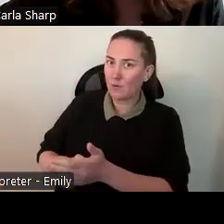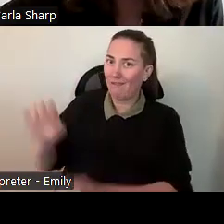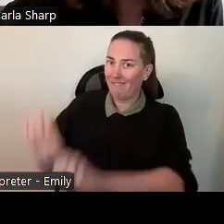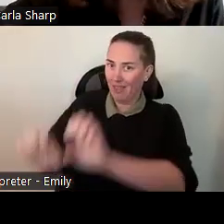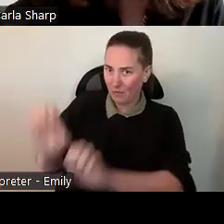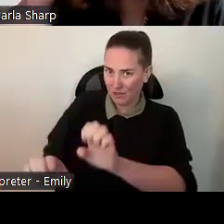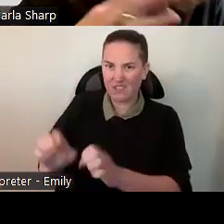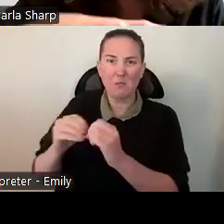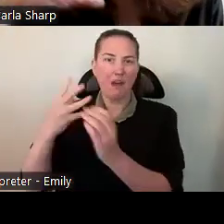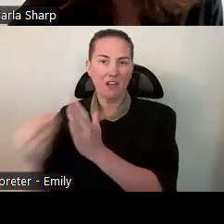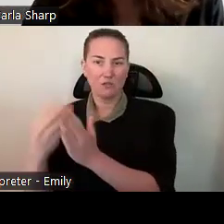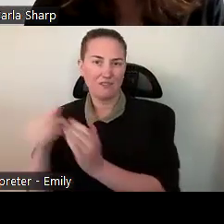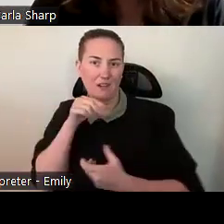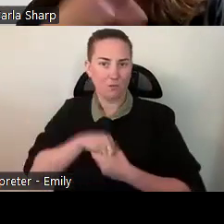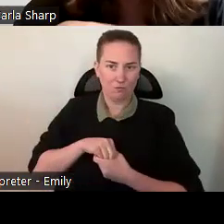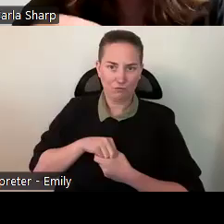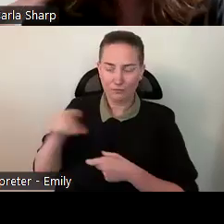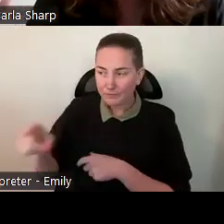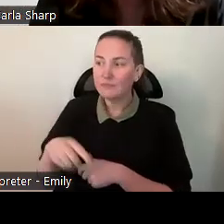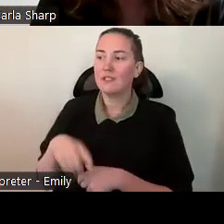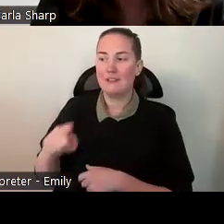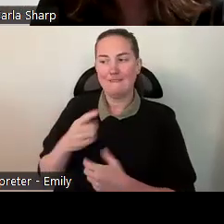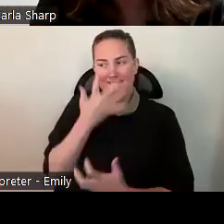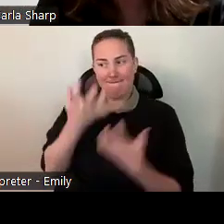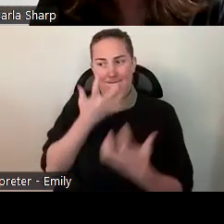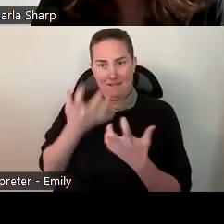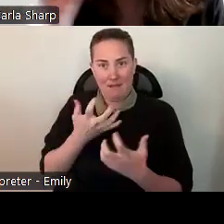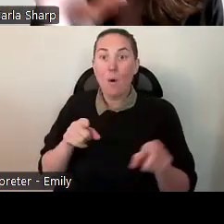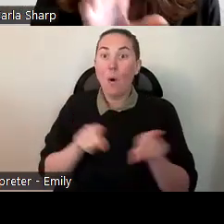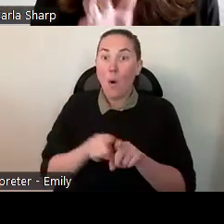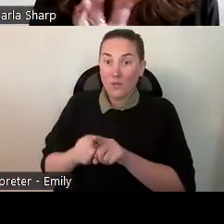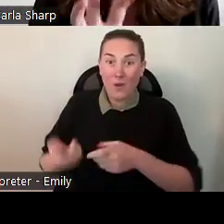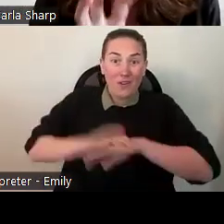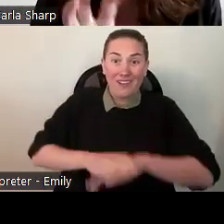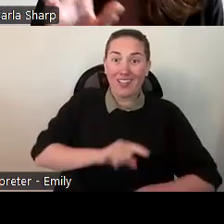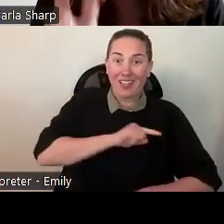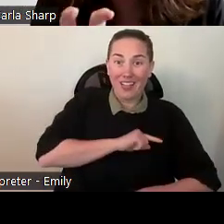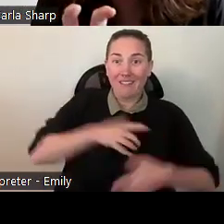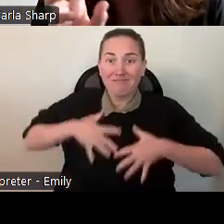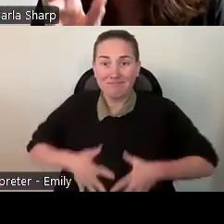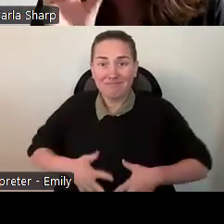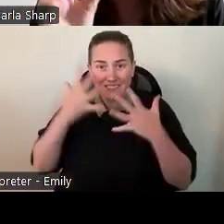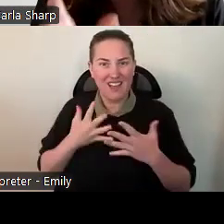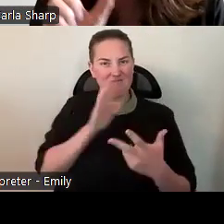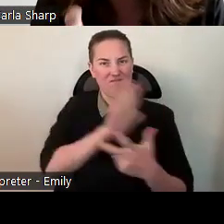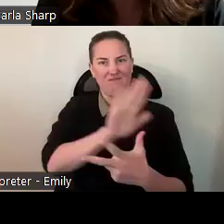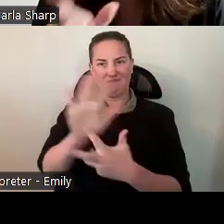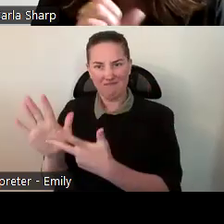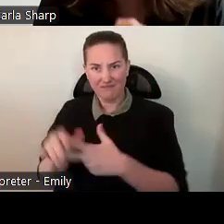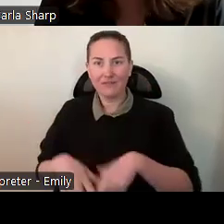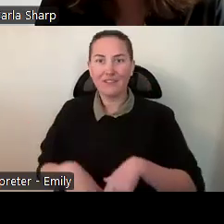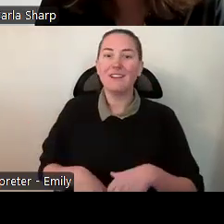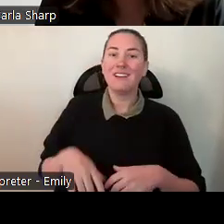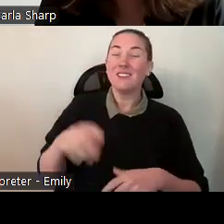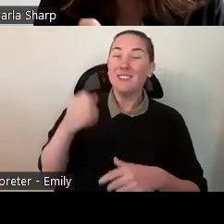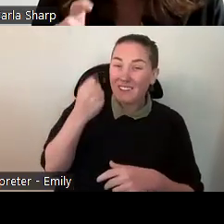externalizing picture. And his course is this sort of anger oscillating with guilt and despair. So this is really just to illustrate that heterogeneity